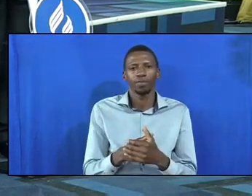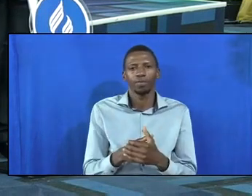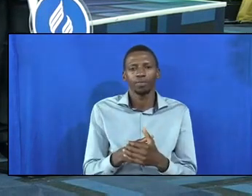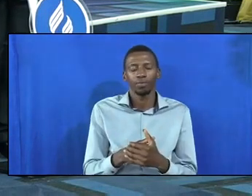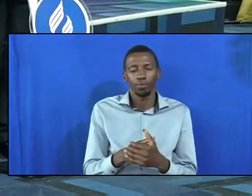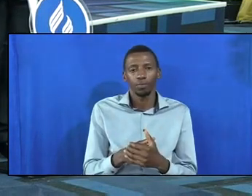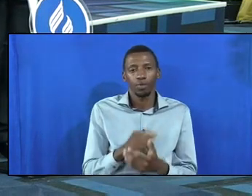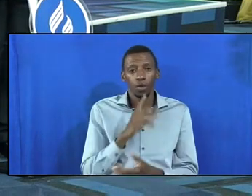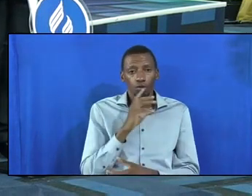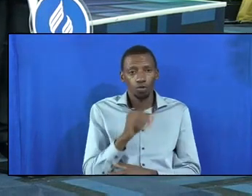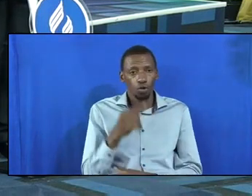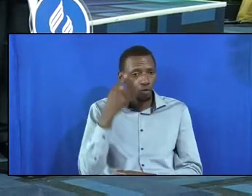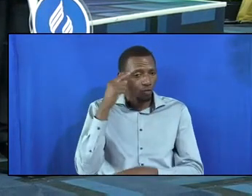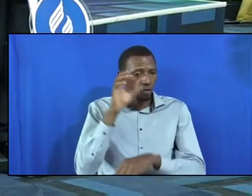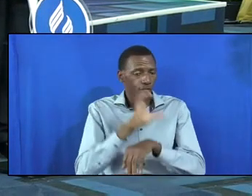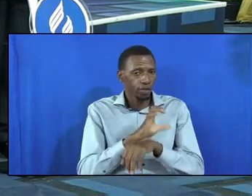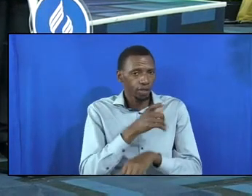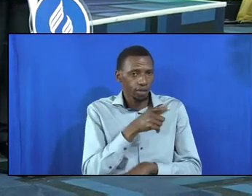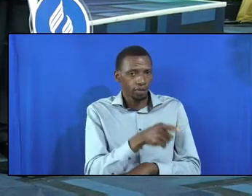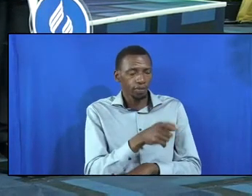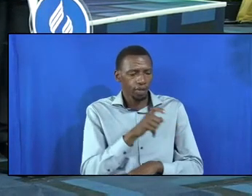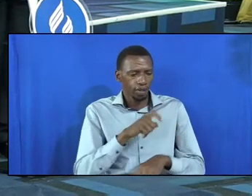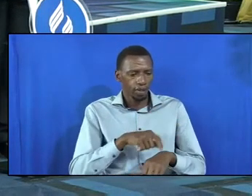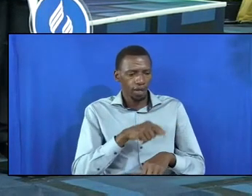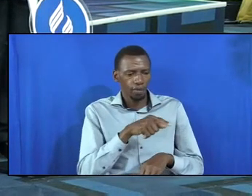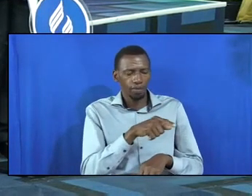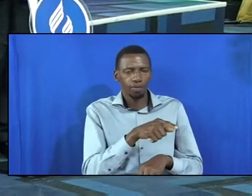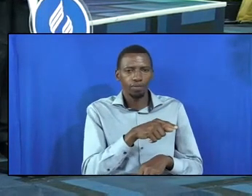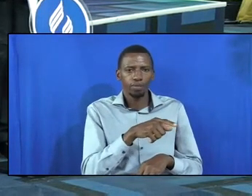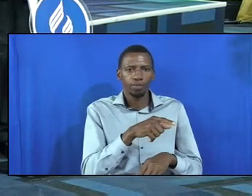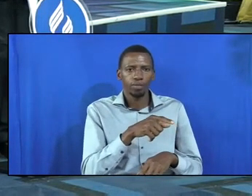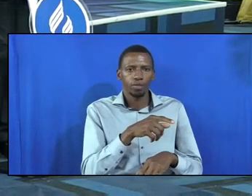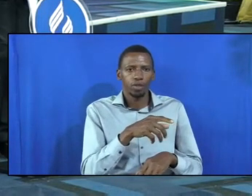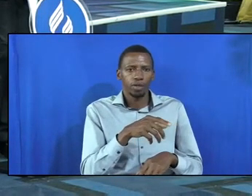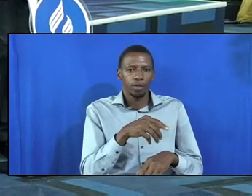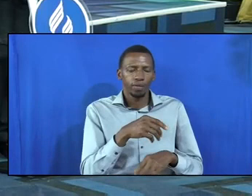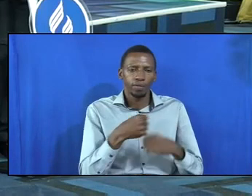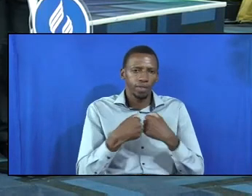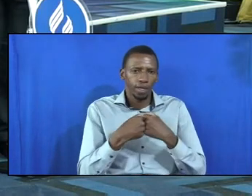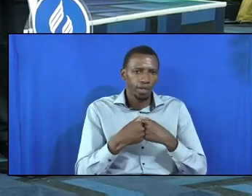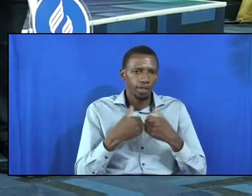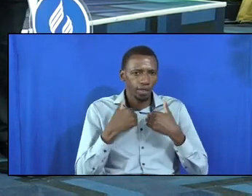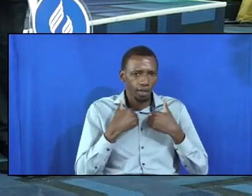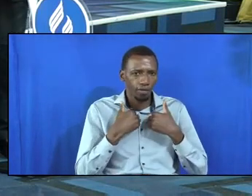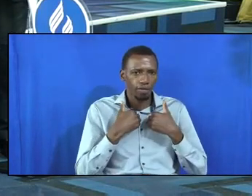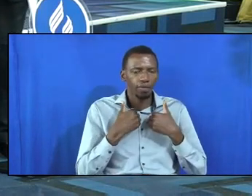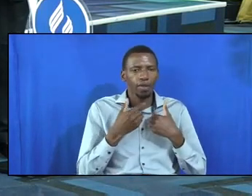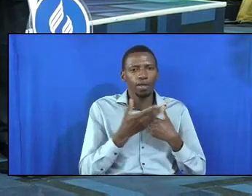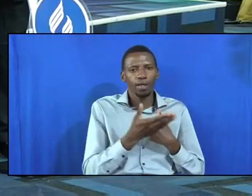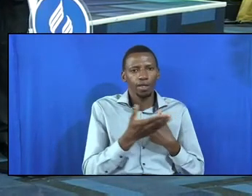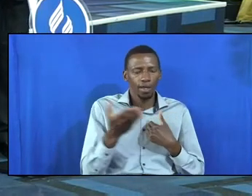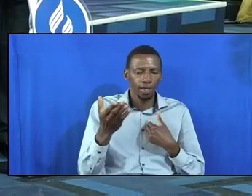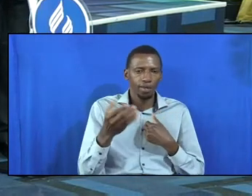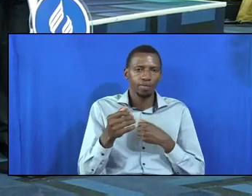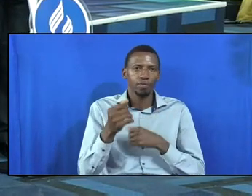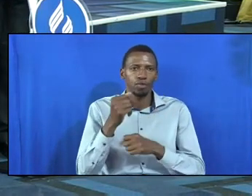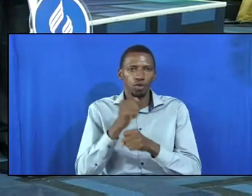So for the church here, when they went through this period here, they did what God has ever taught